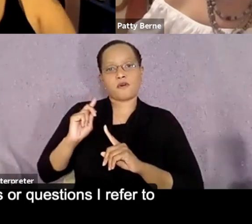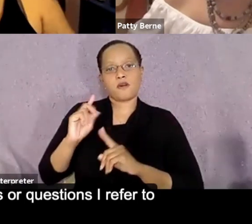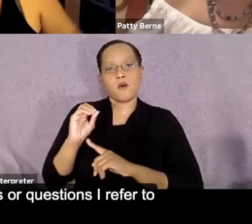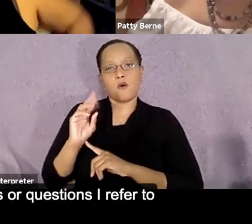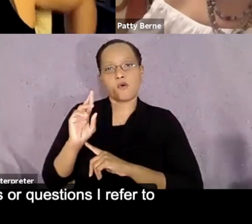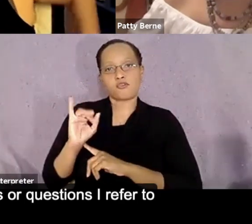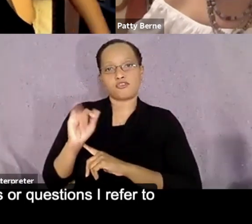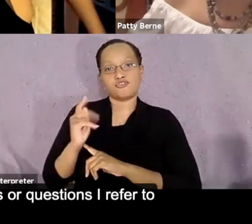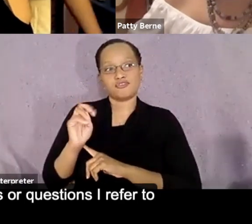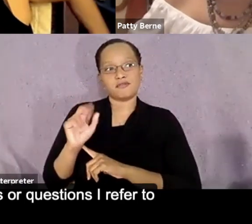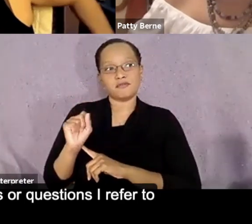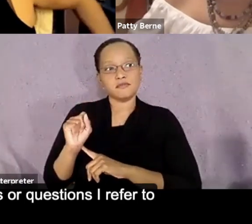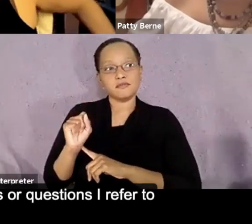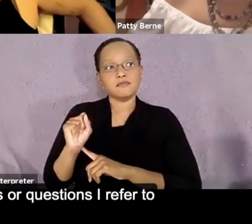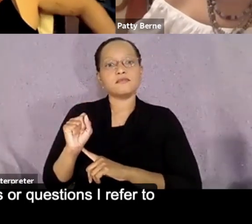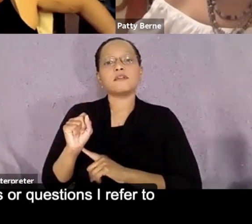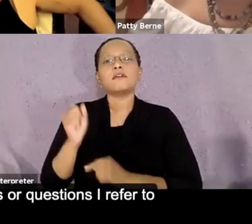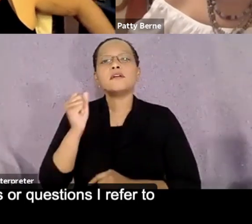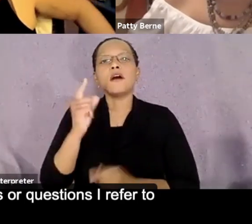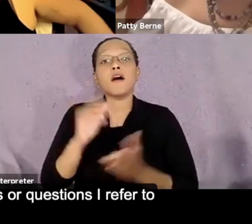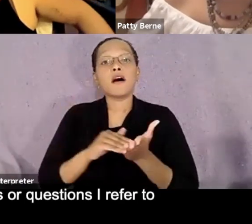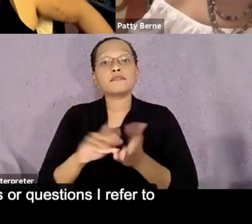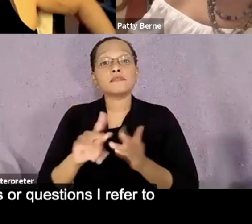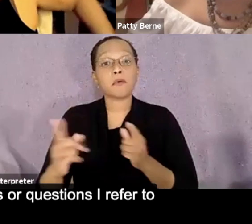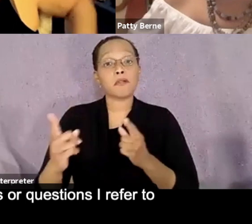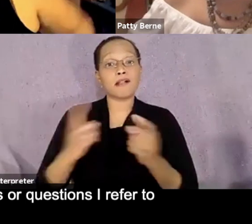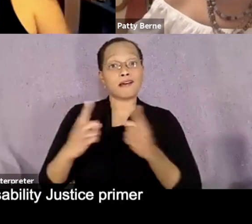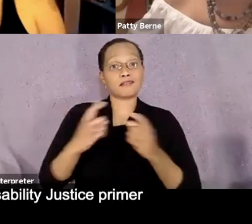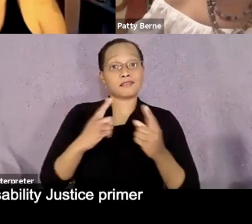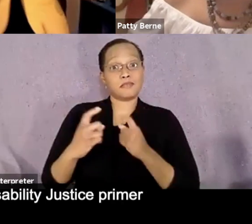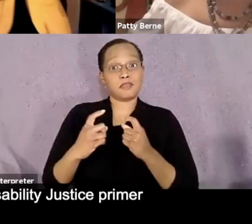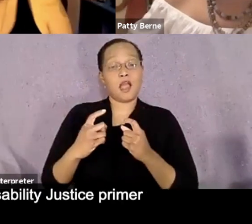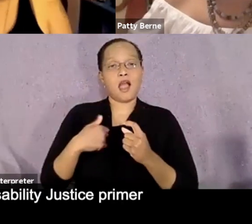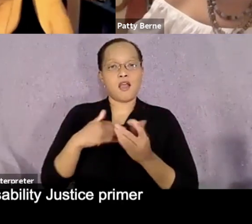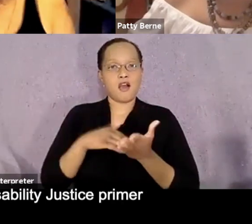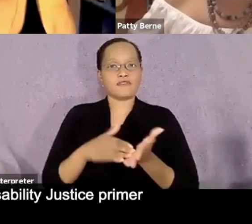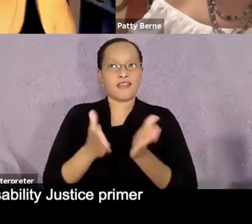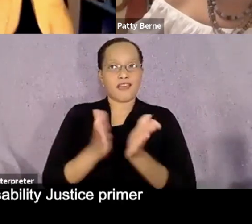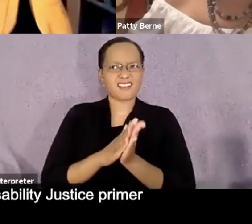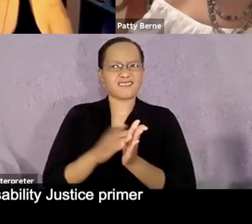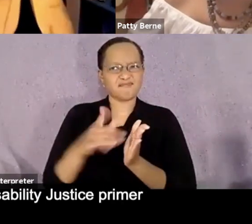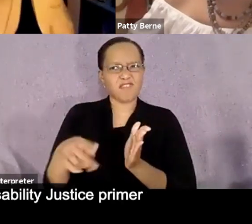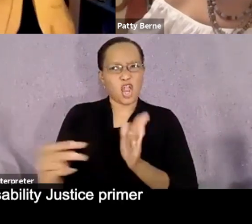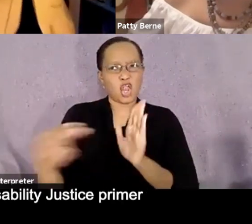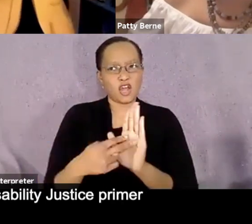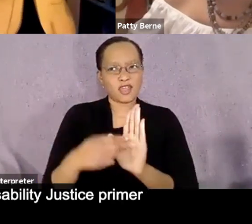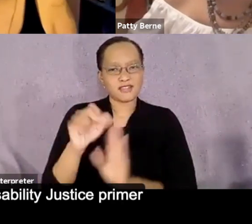or questions, I refer them to this Invalid Disability Justice